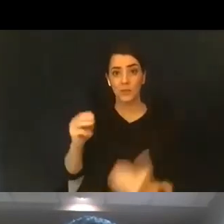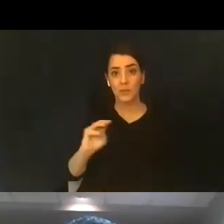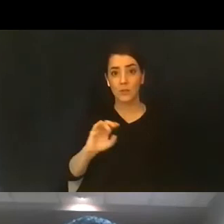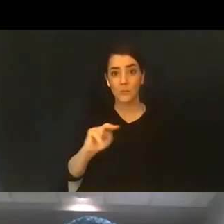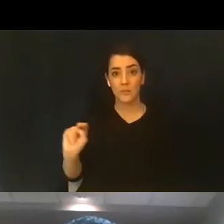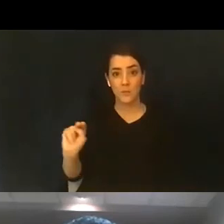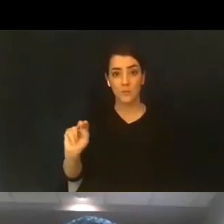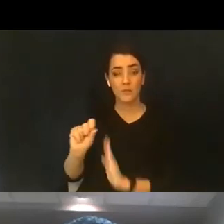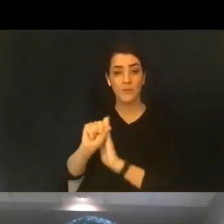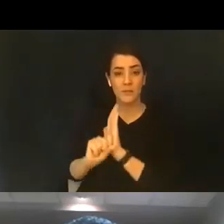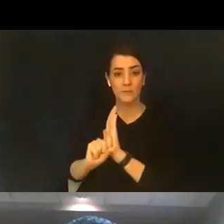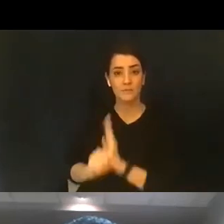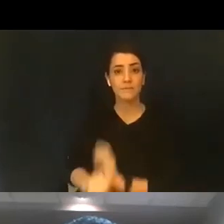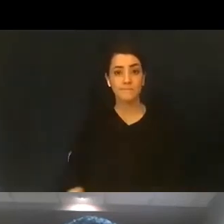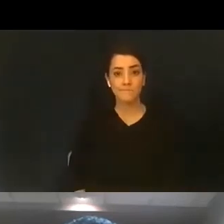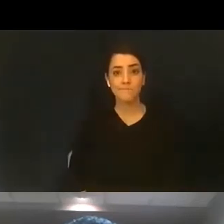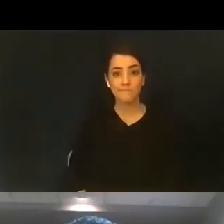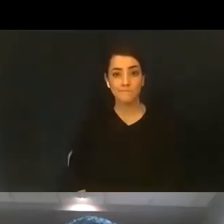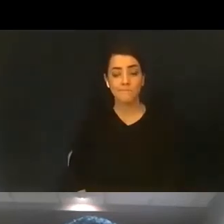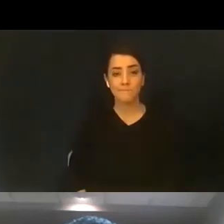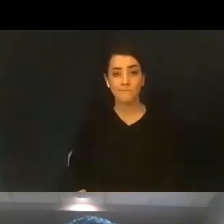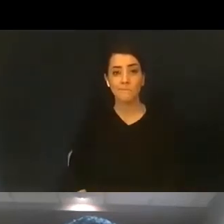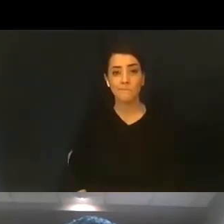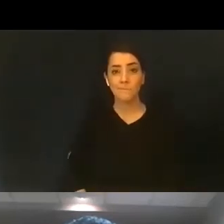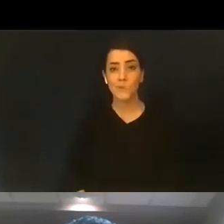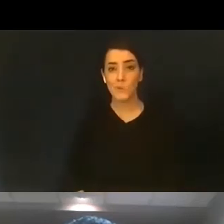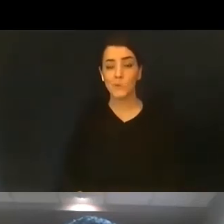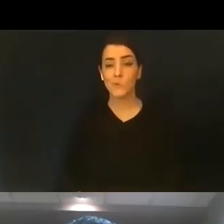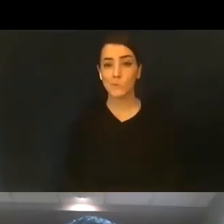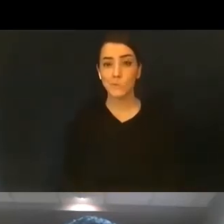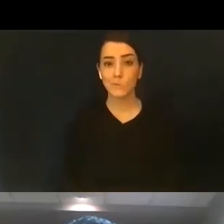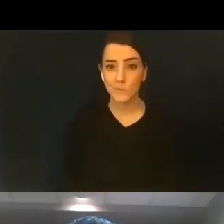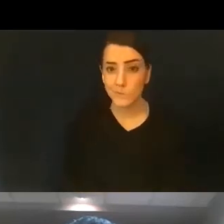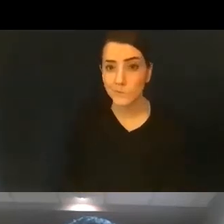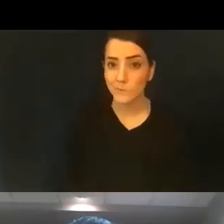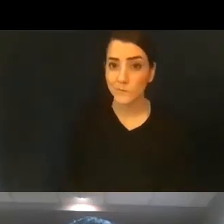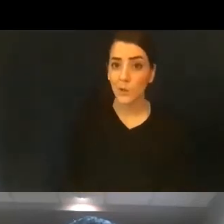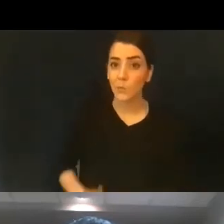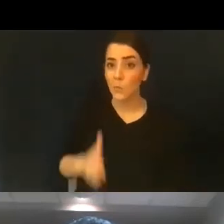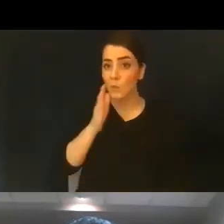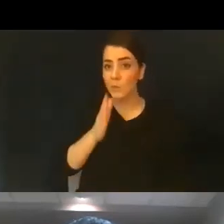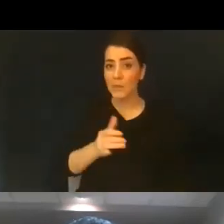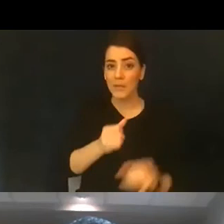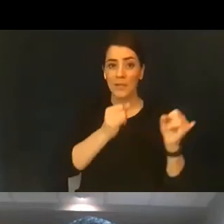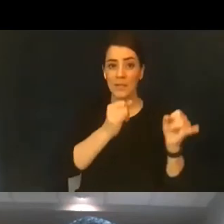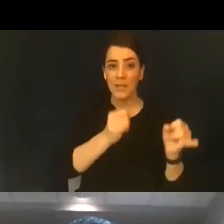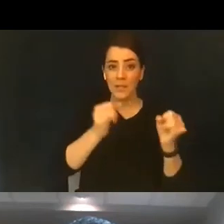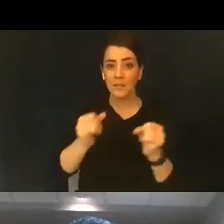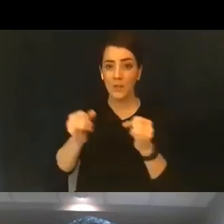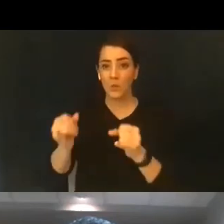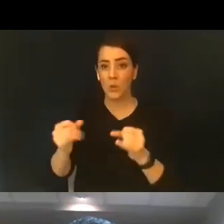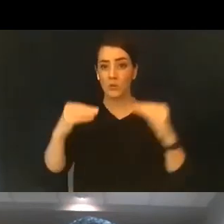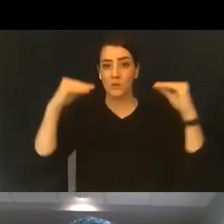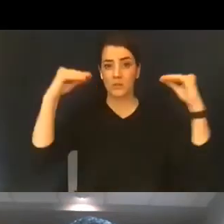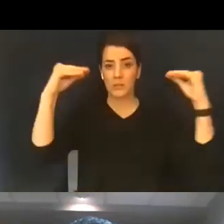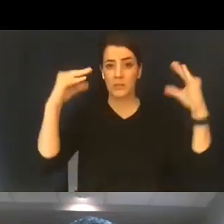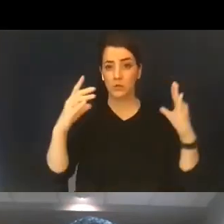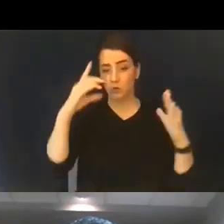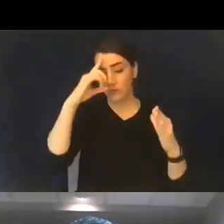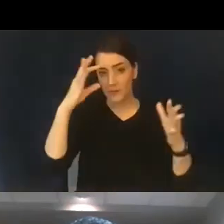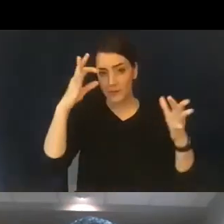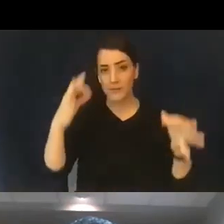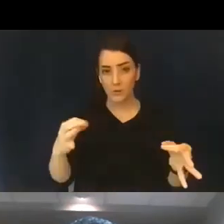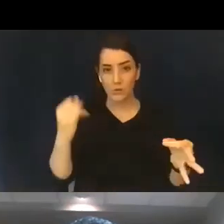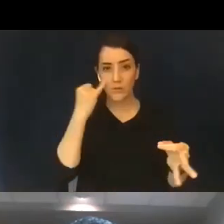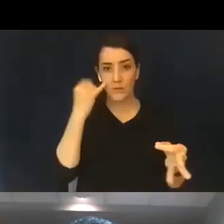And, you know, so I think this is where it would come down to individual decisions that are made by teachers, whether it's something that's included in their